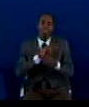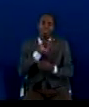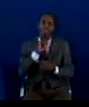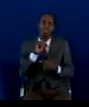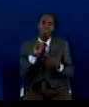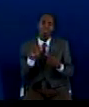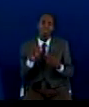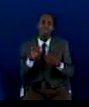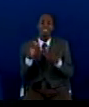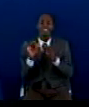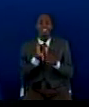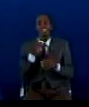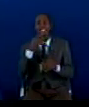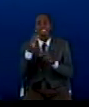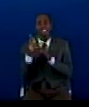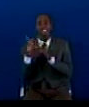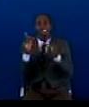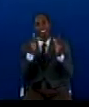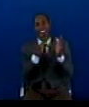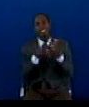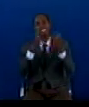I said, Jesus came